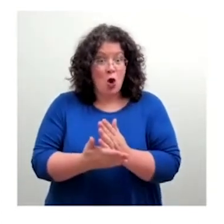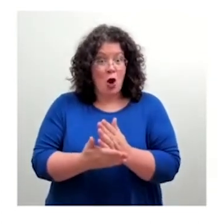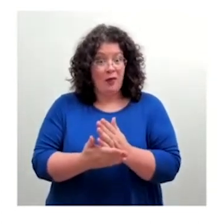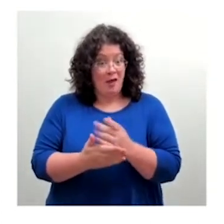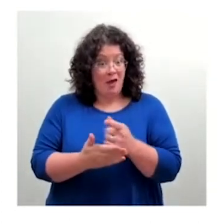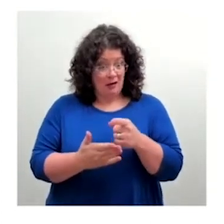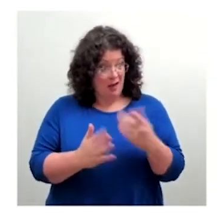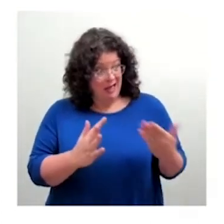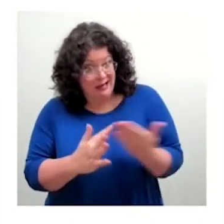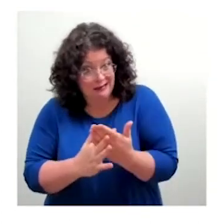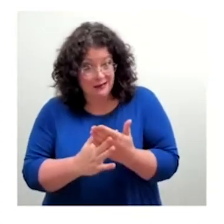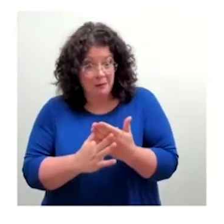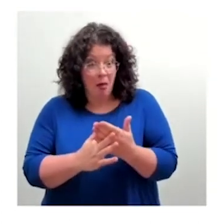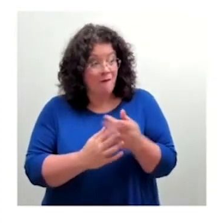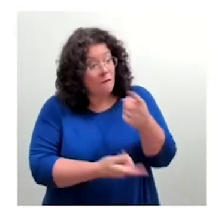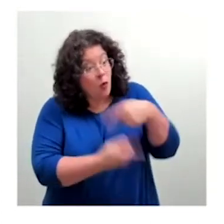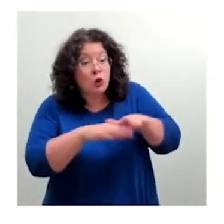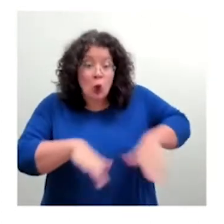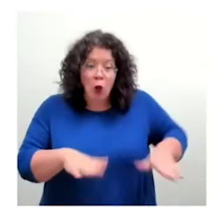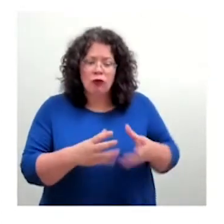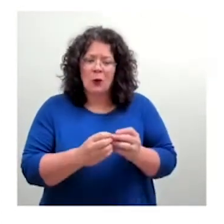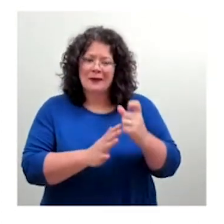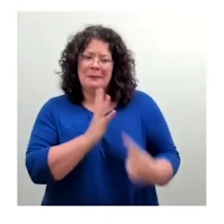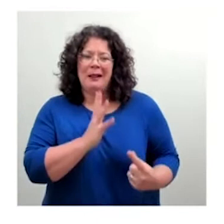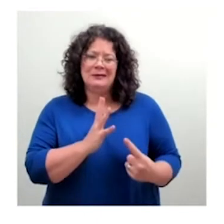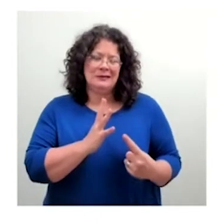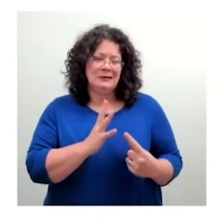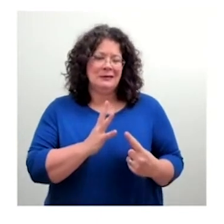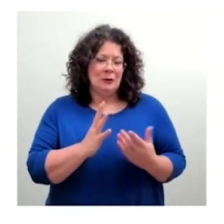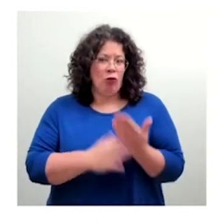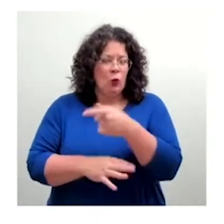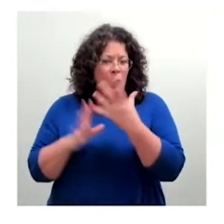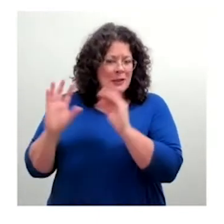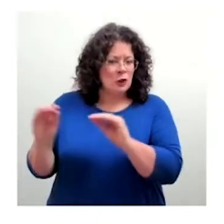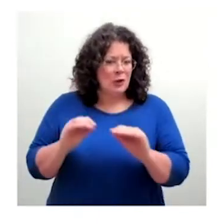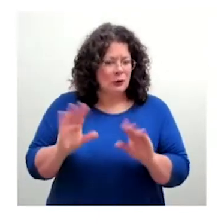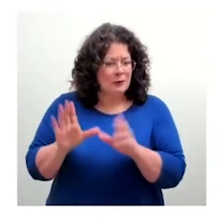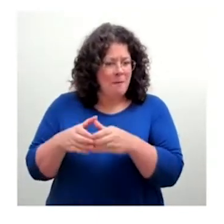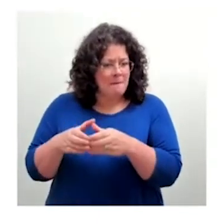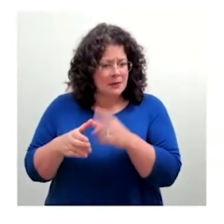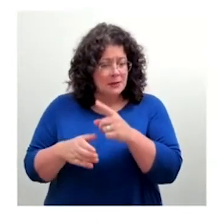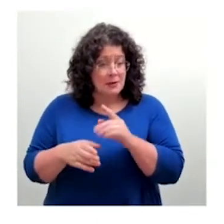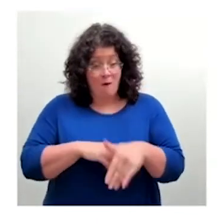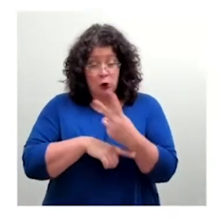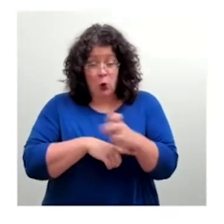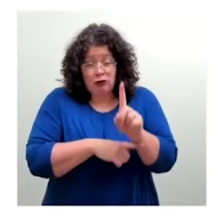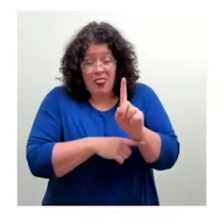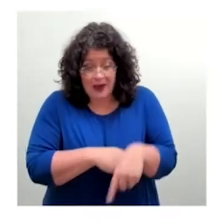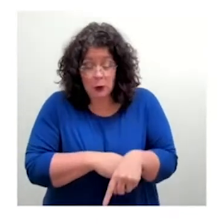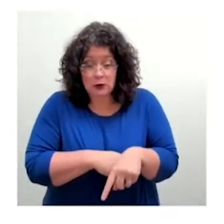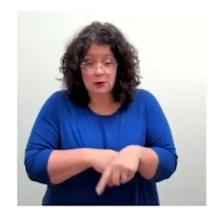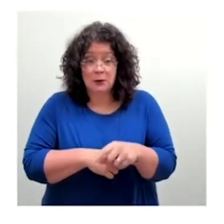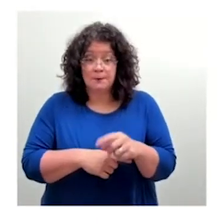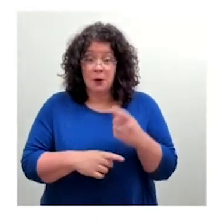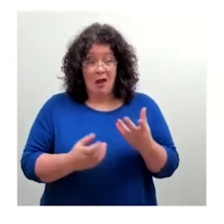free Wi-Fi, because we know there was a digital divide with that. These are the things that we moved during COVID to ensure that